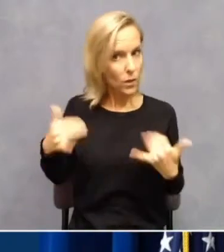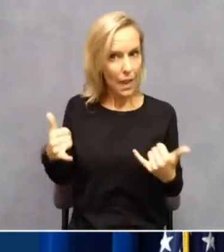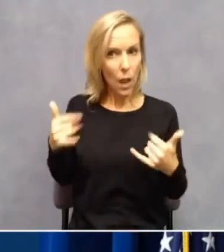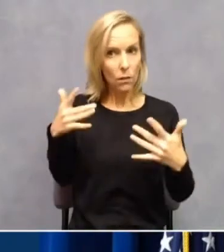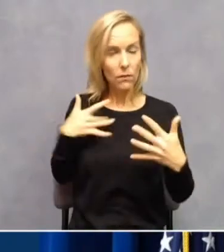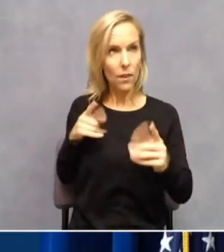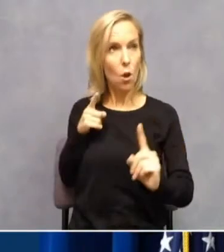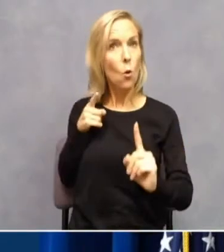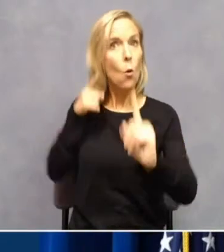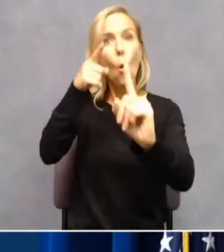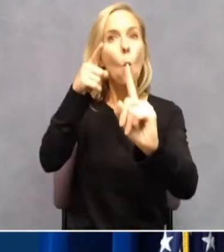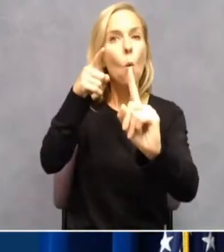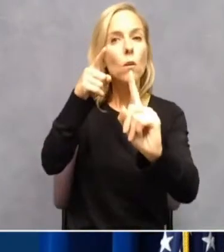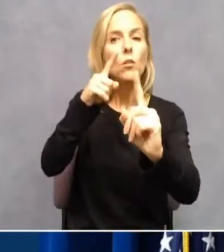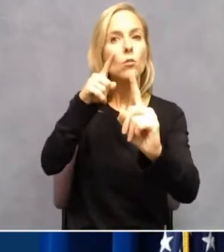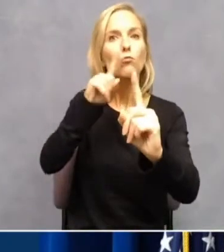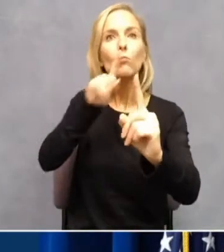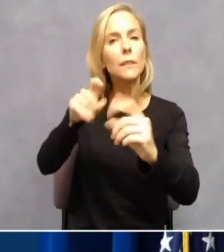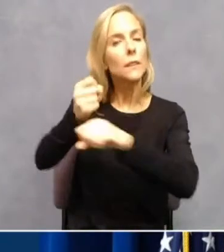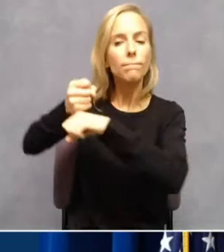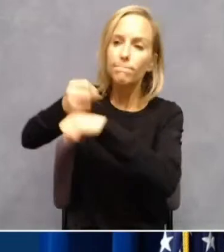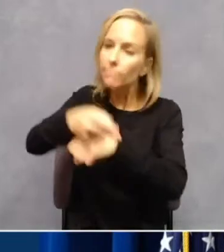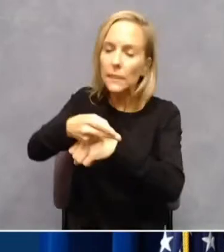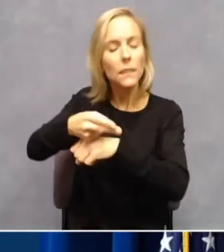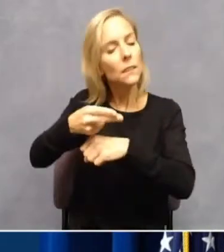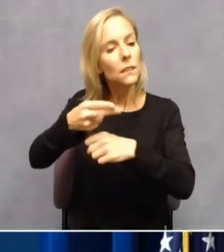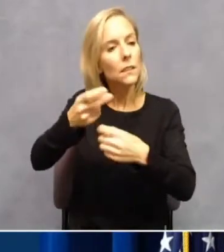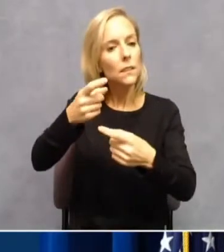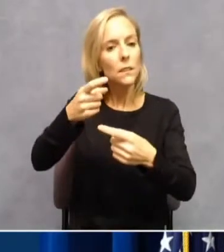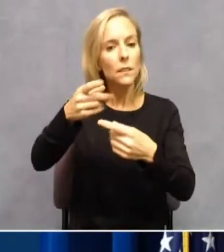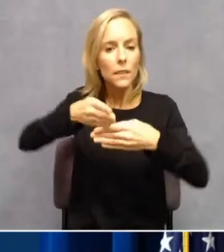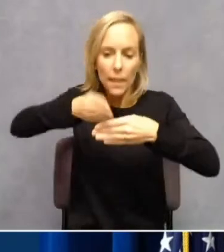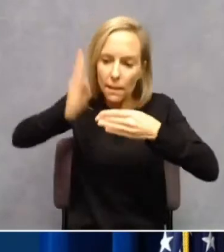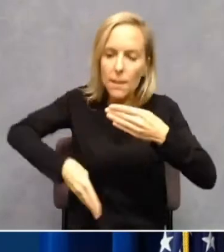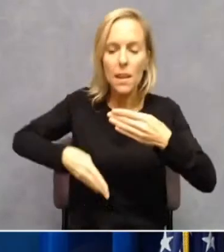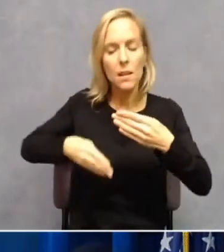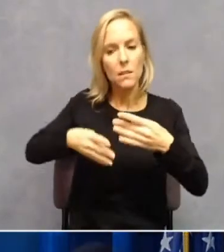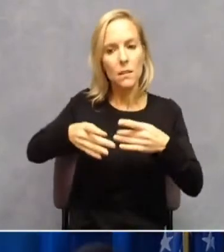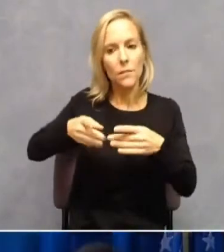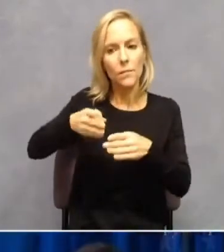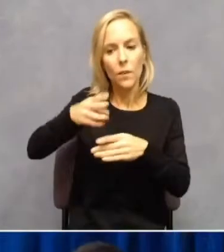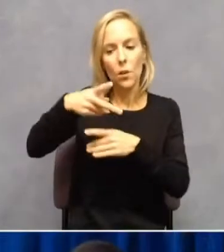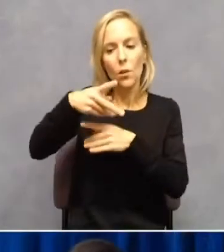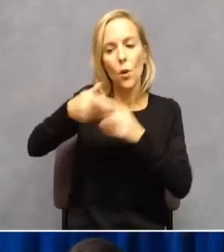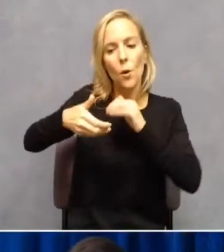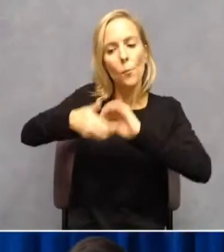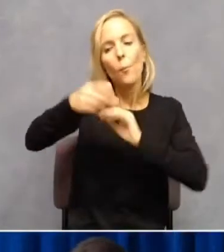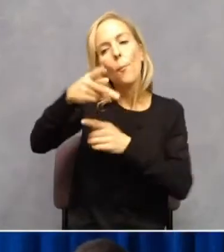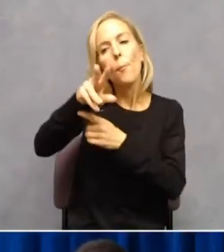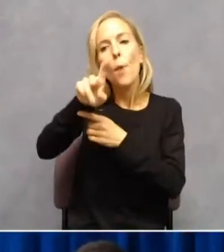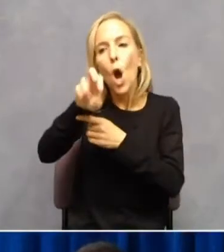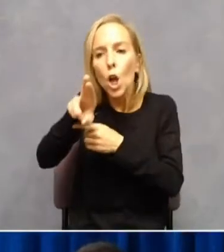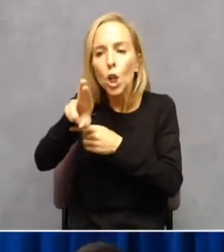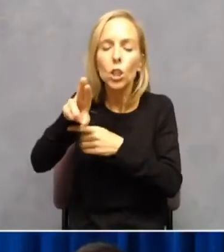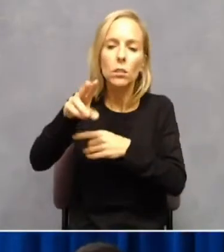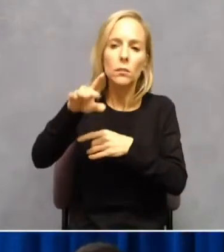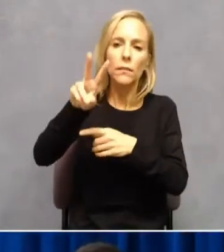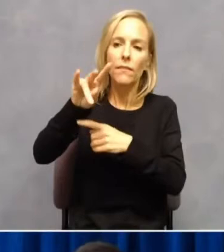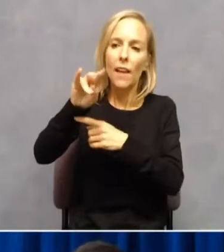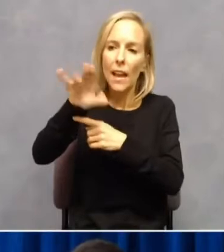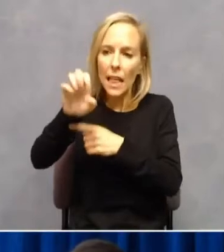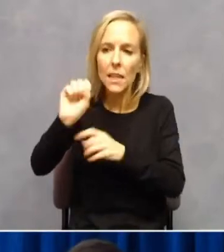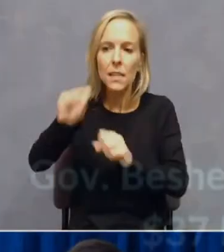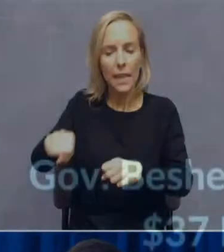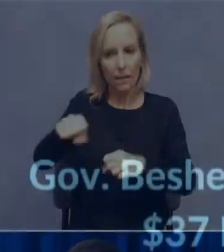to ending intimate partner violence in Kentucky by offering help, assistance, freedom, and resources